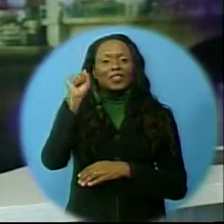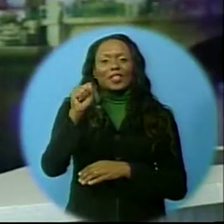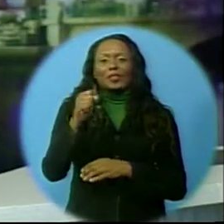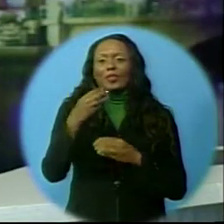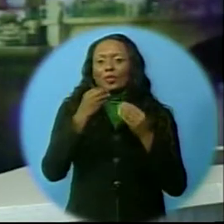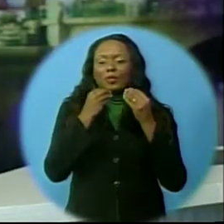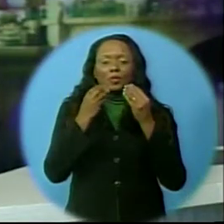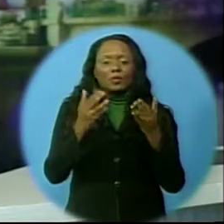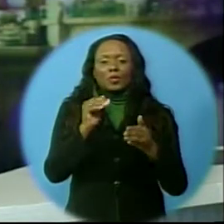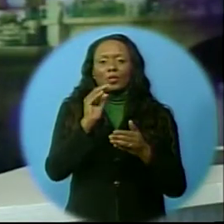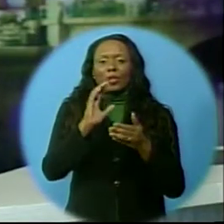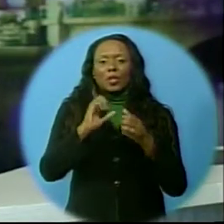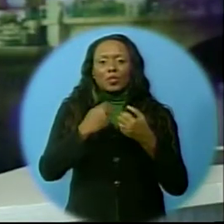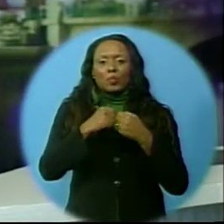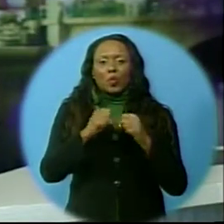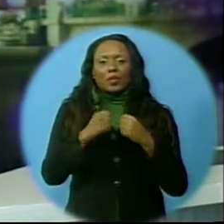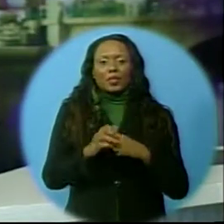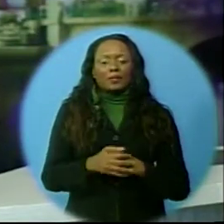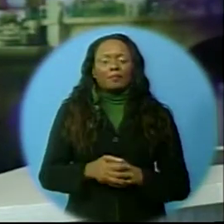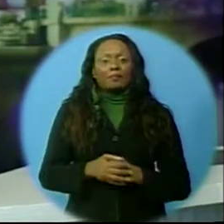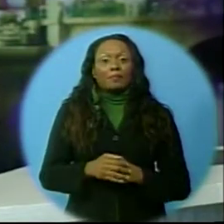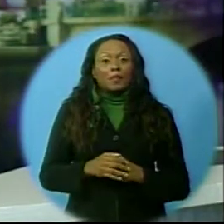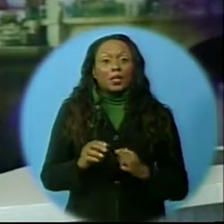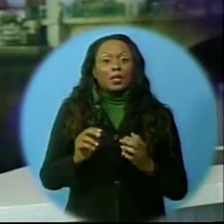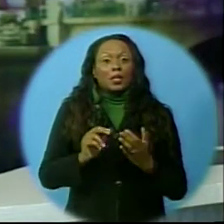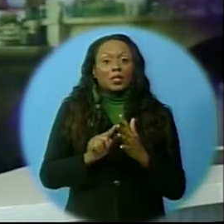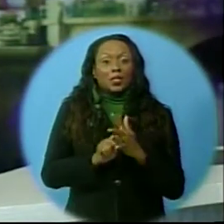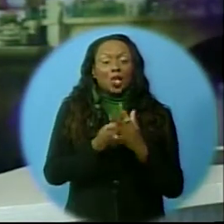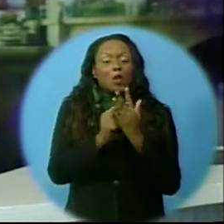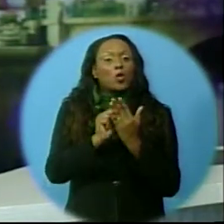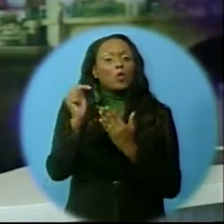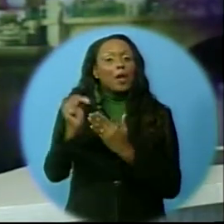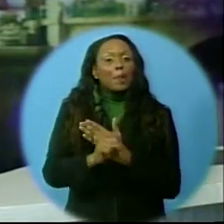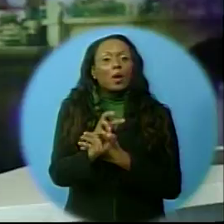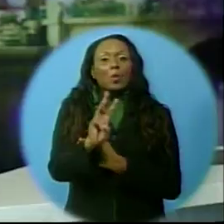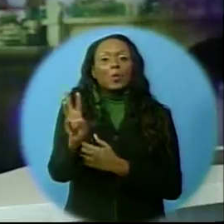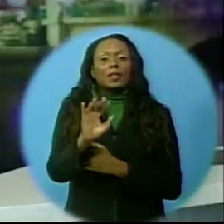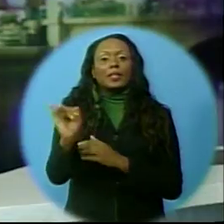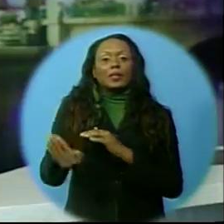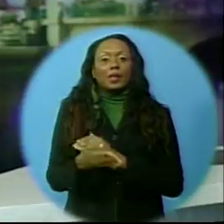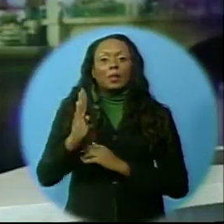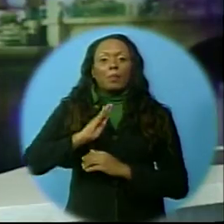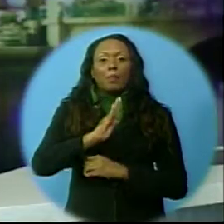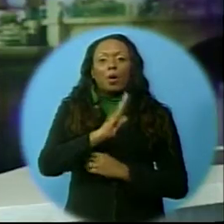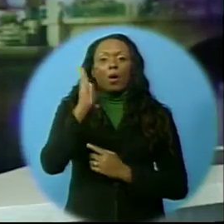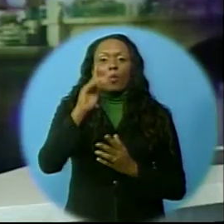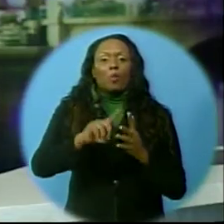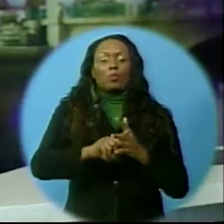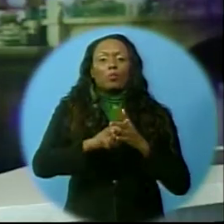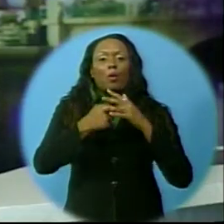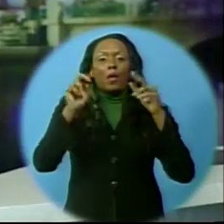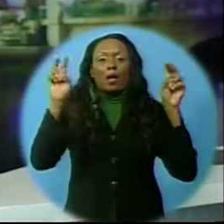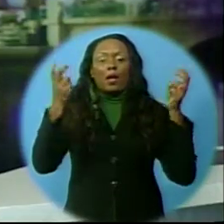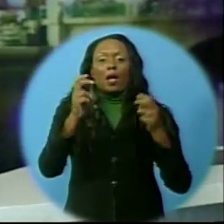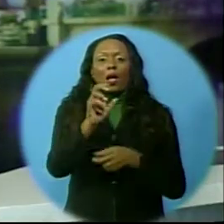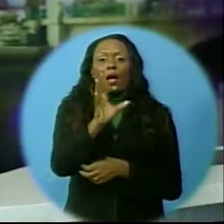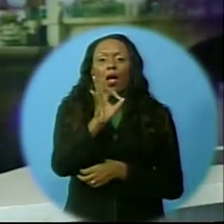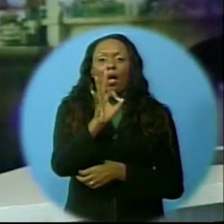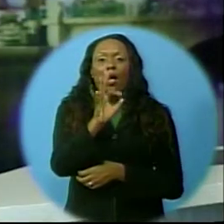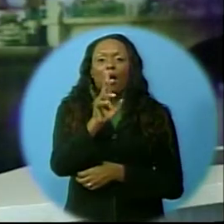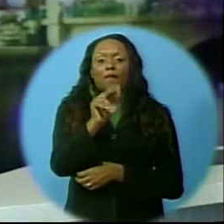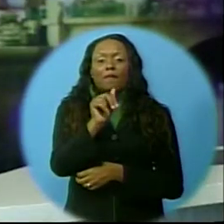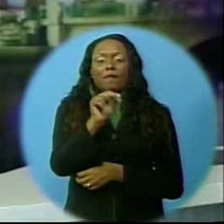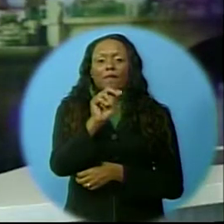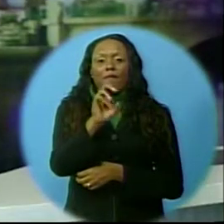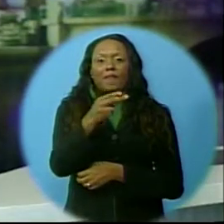sports world. Starting in November, the West Indies Cricket Board will launch its franchise system. The details of the proposed